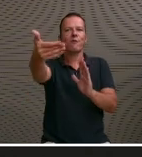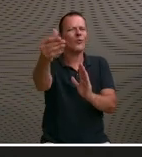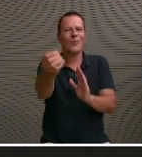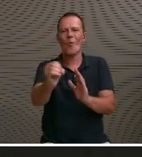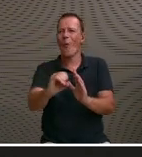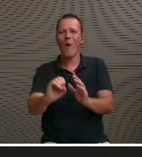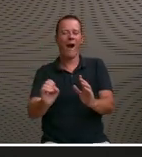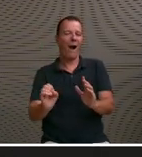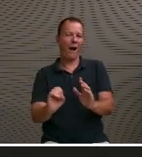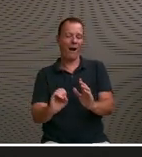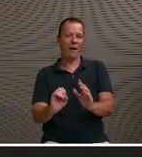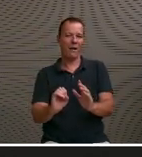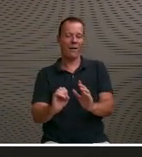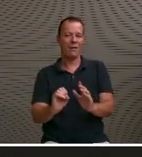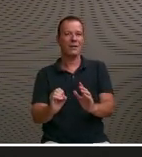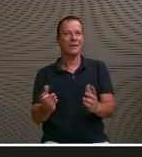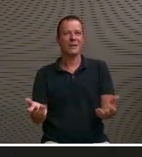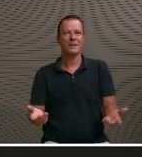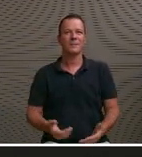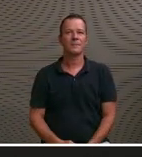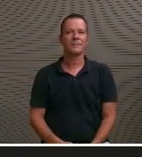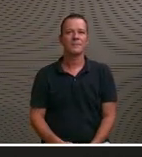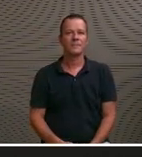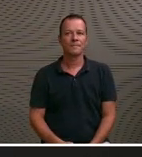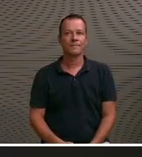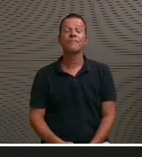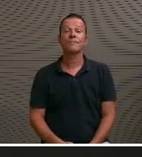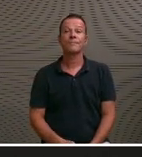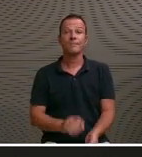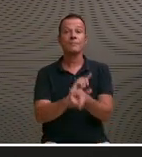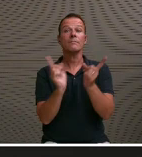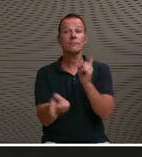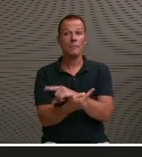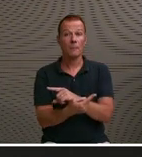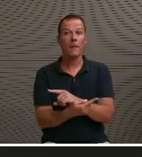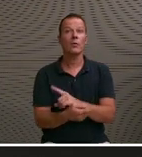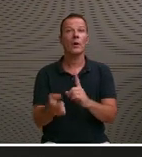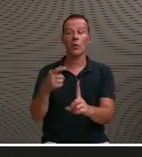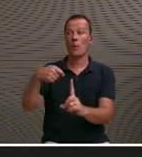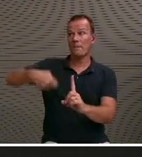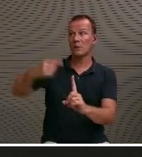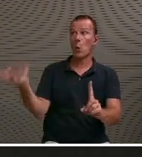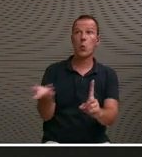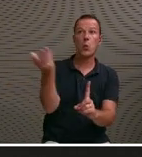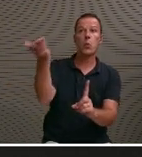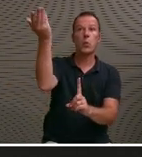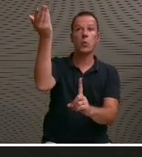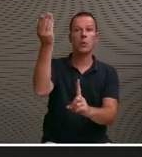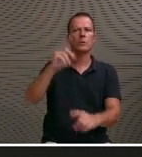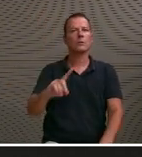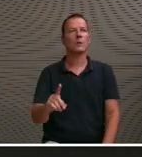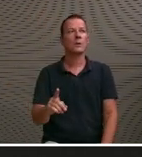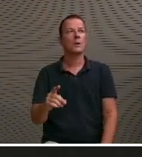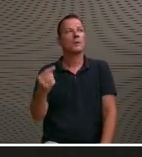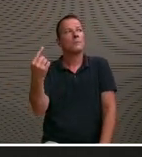in front of their title. In addition to having a rockstar CEO, you need to build an operating model that can scale, that can be agile and nimble